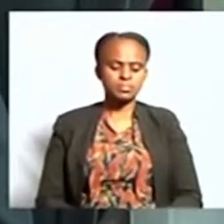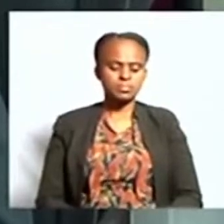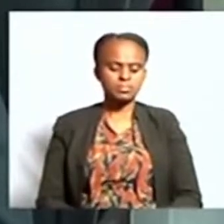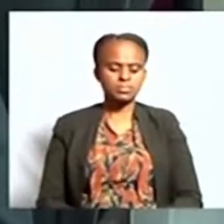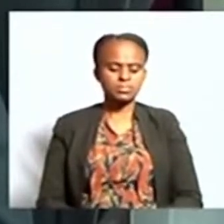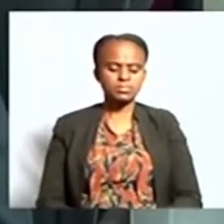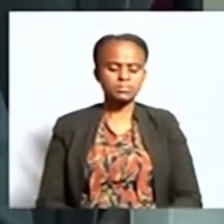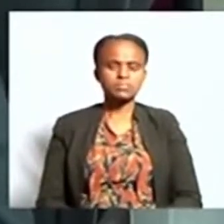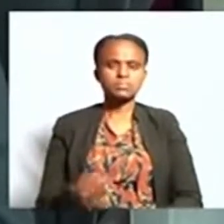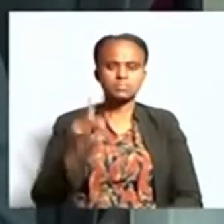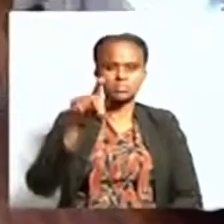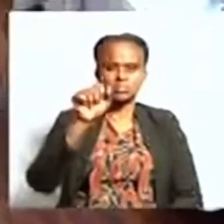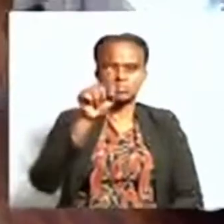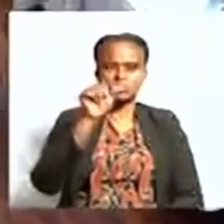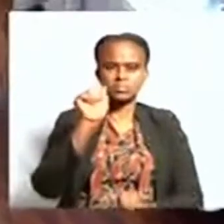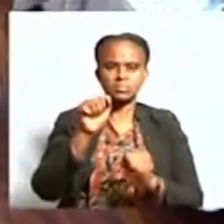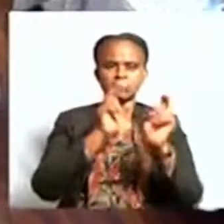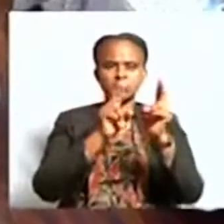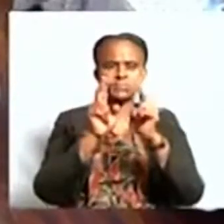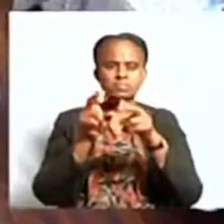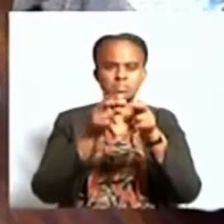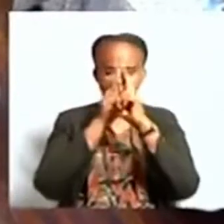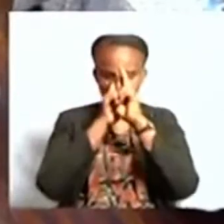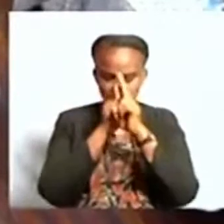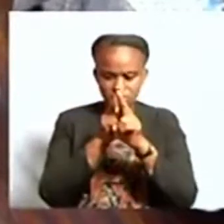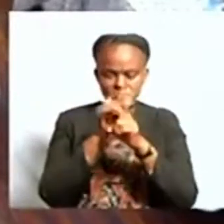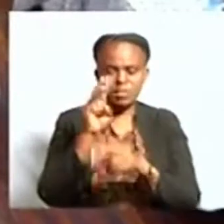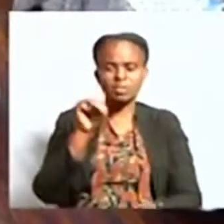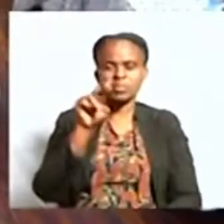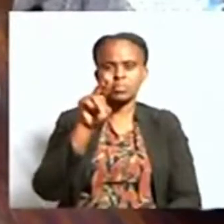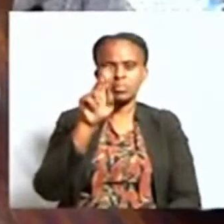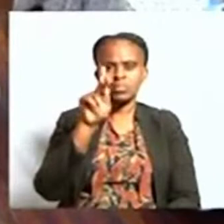PS, you can respond to the last part. Honorable Mkosa.